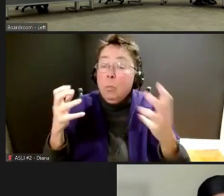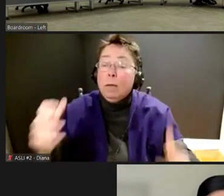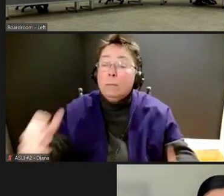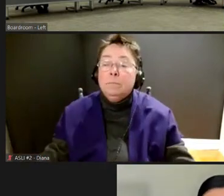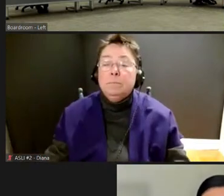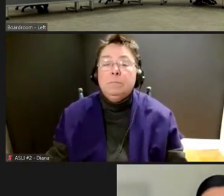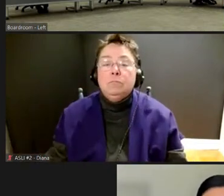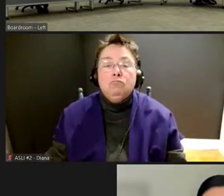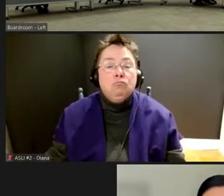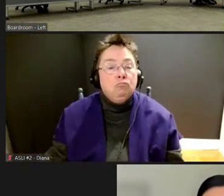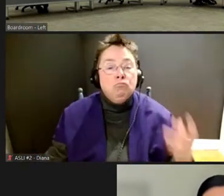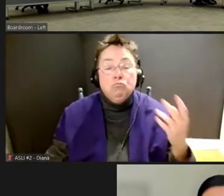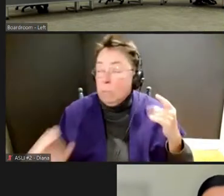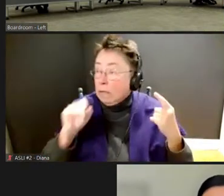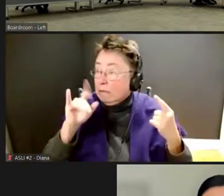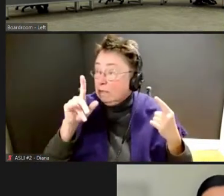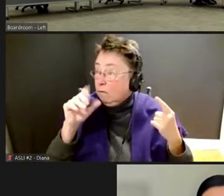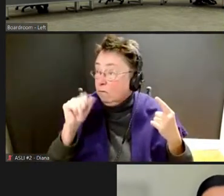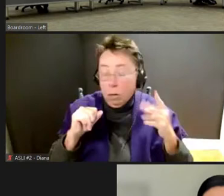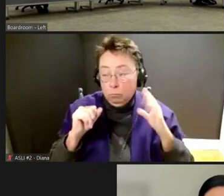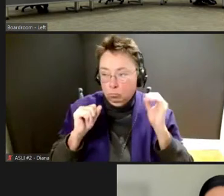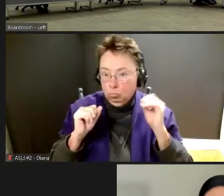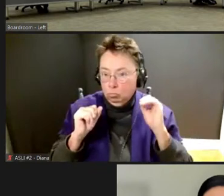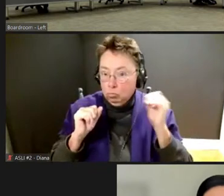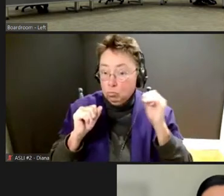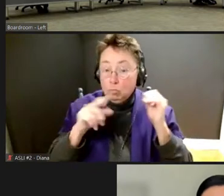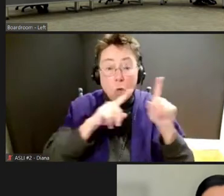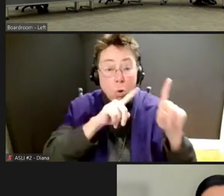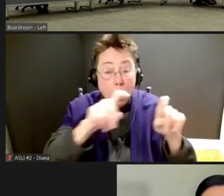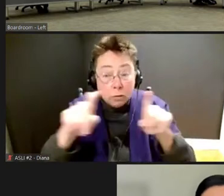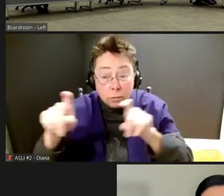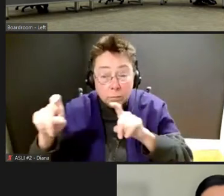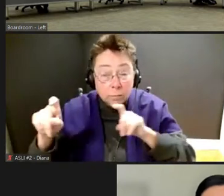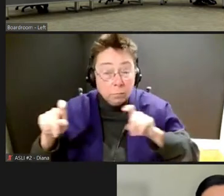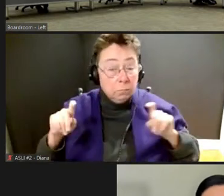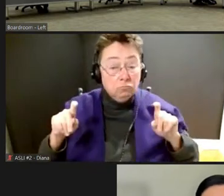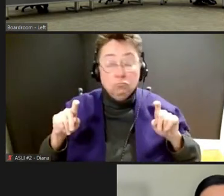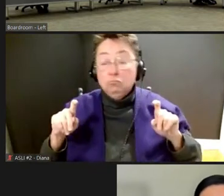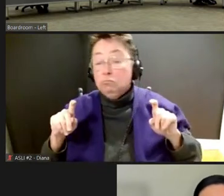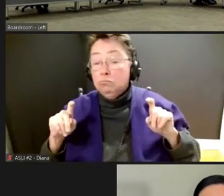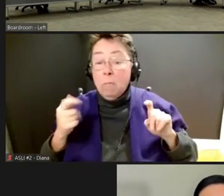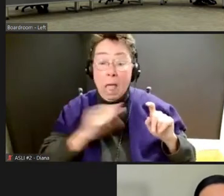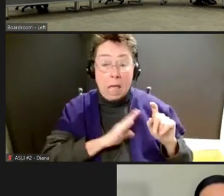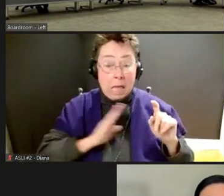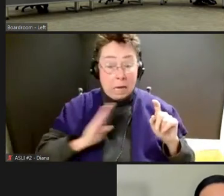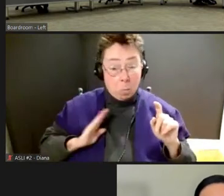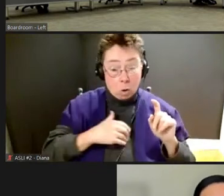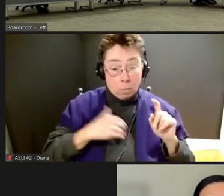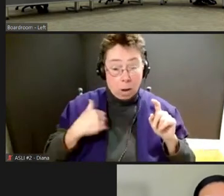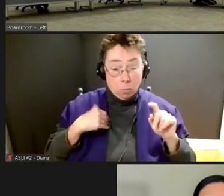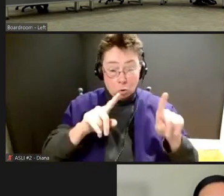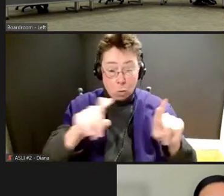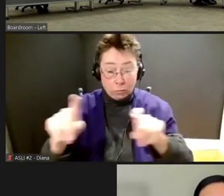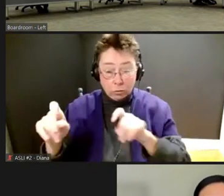I don't have a question. Questions? No question. Any questions from any board member on this item?